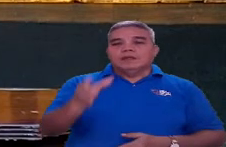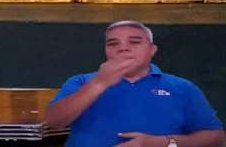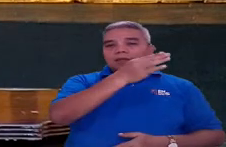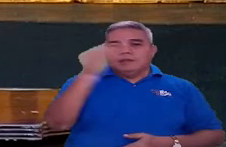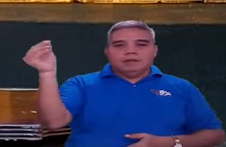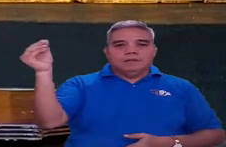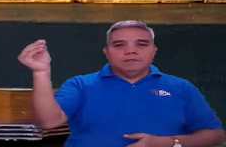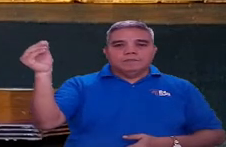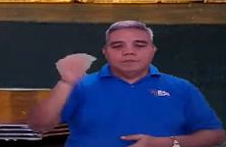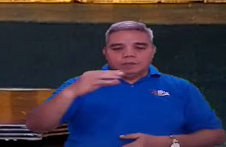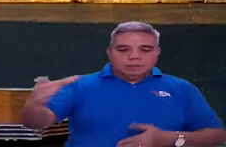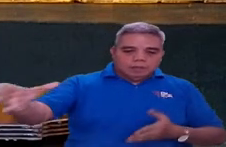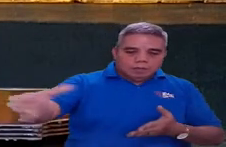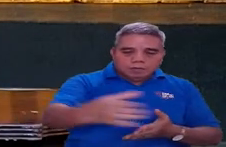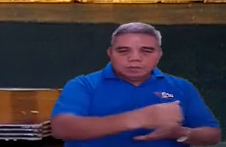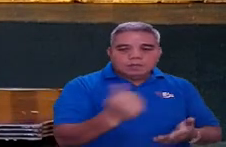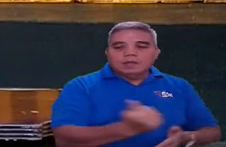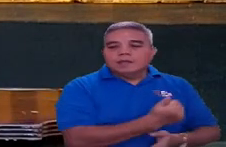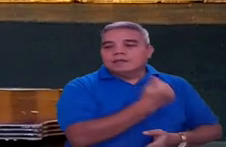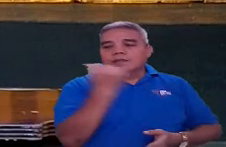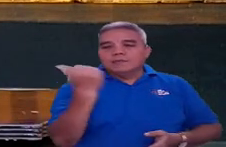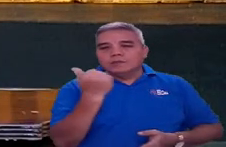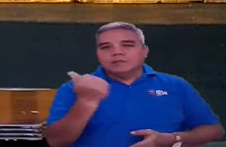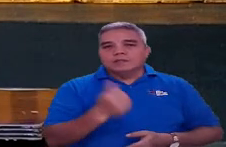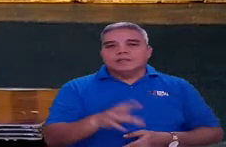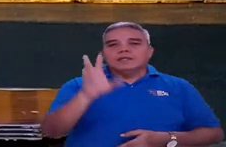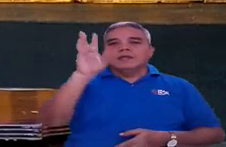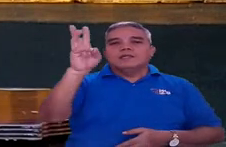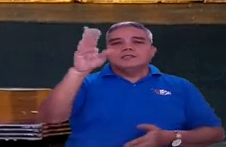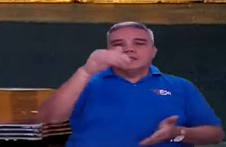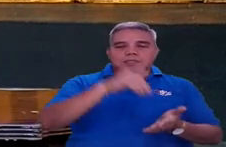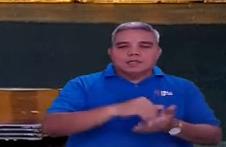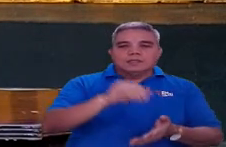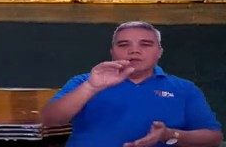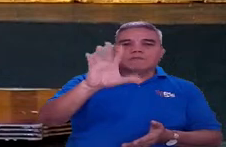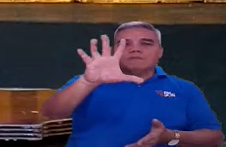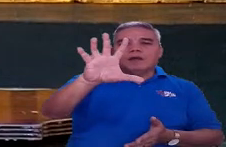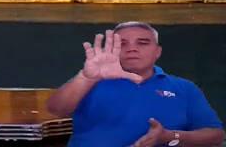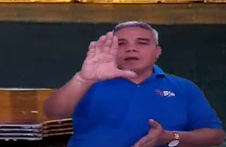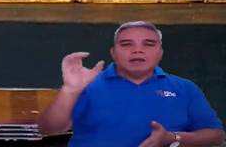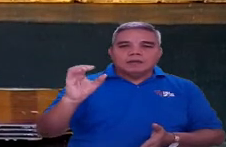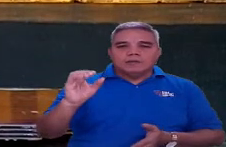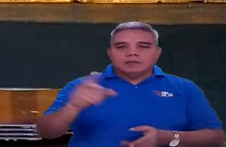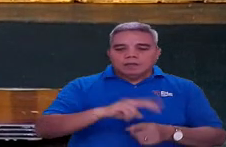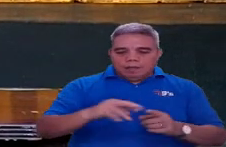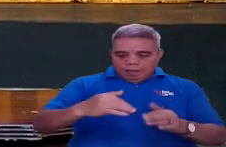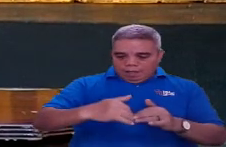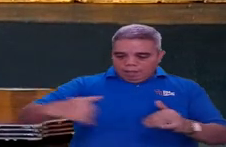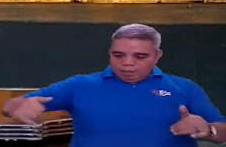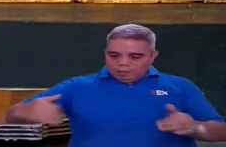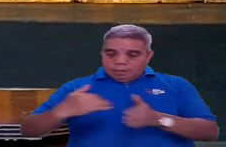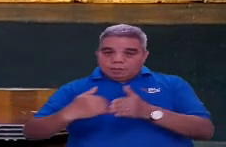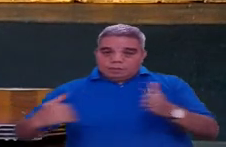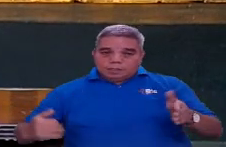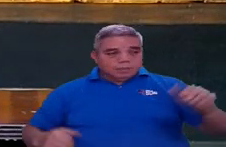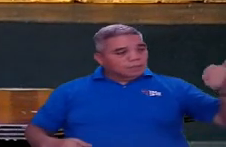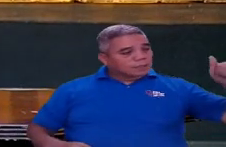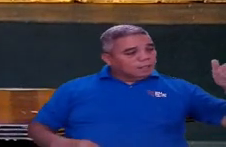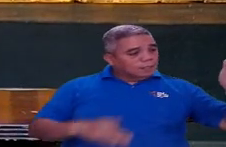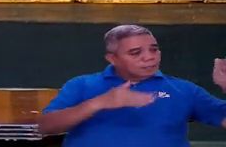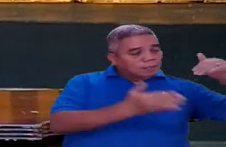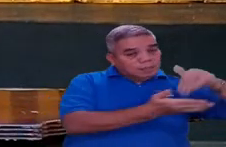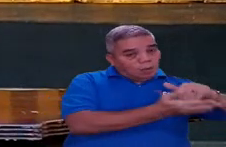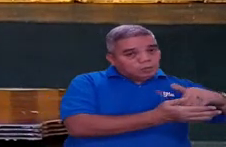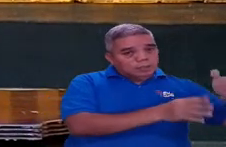Then, I would get the rest of that is 6,500 pesos ang naiwan sa 10,000